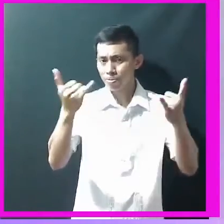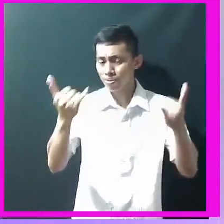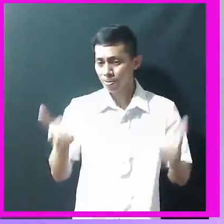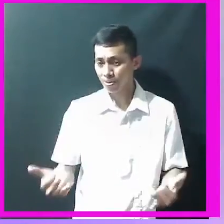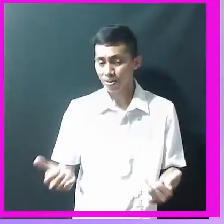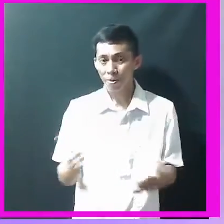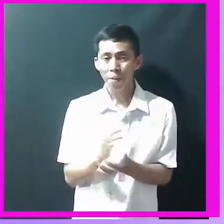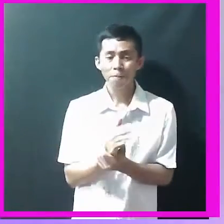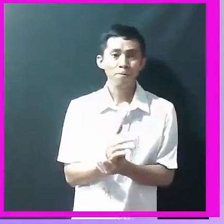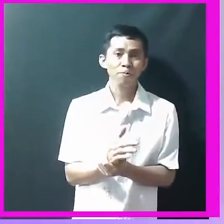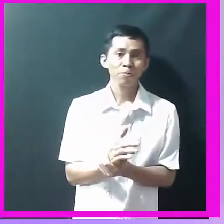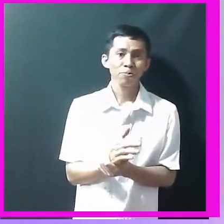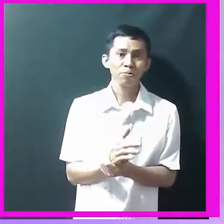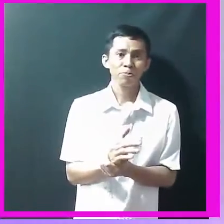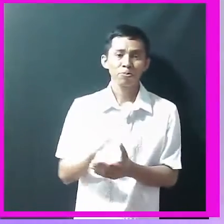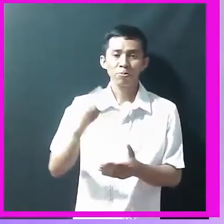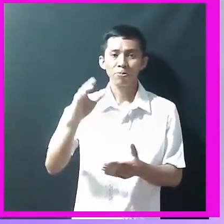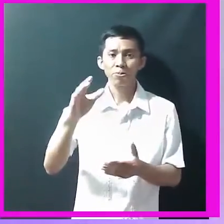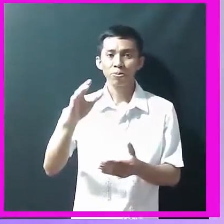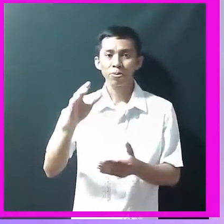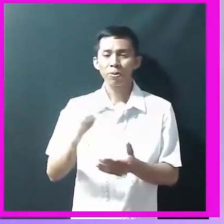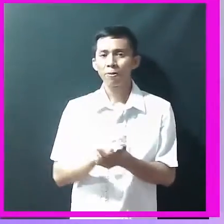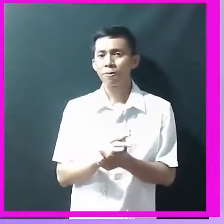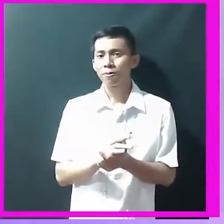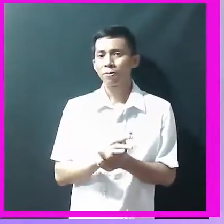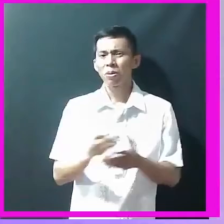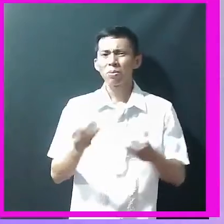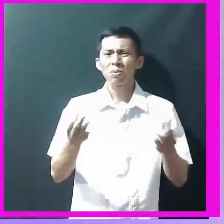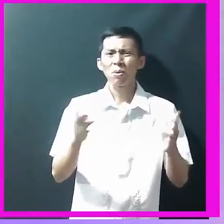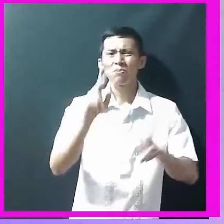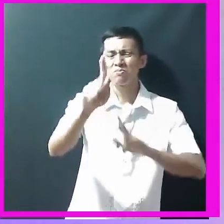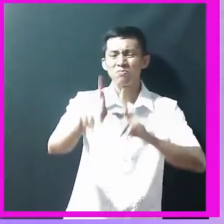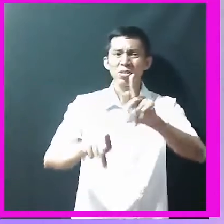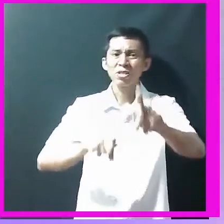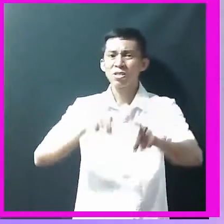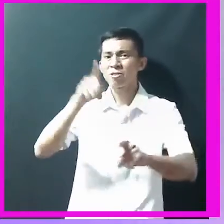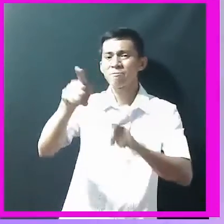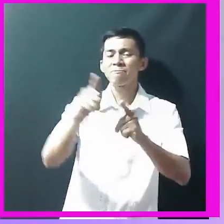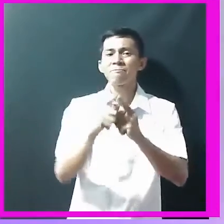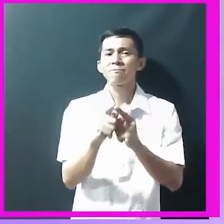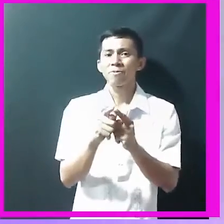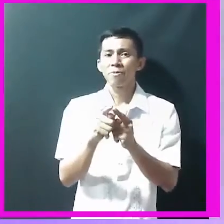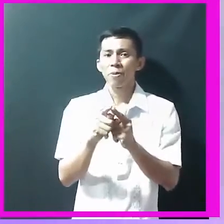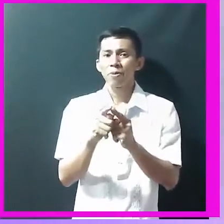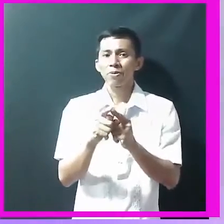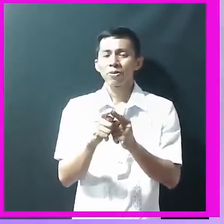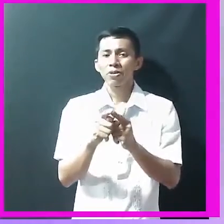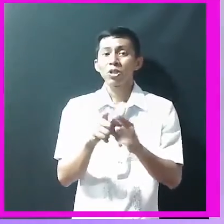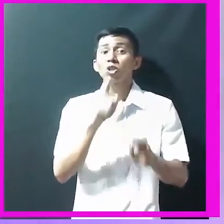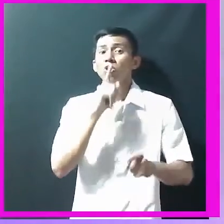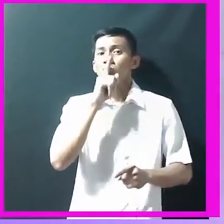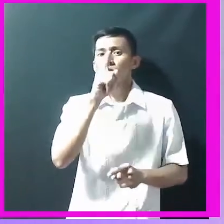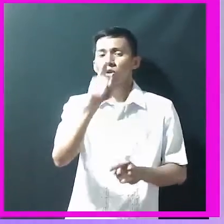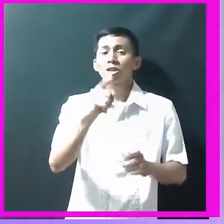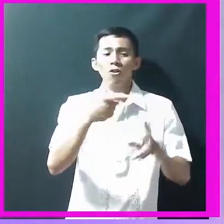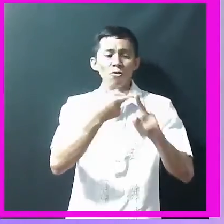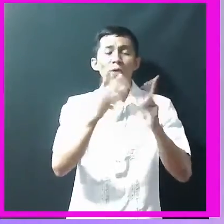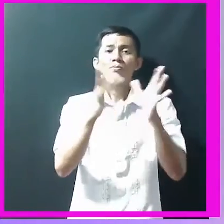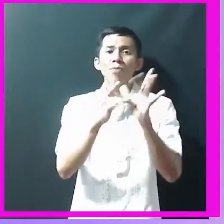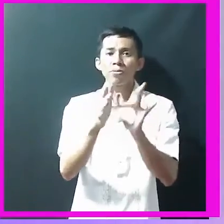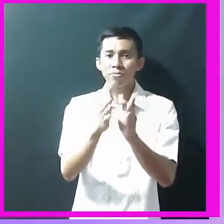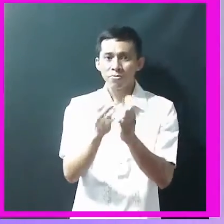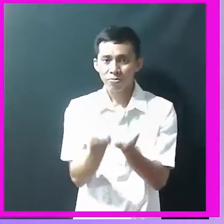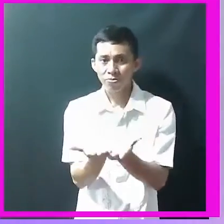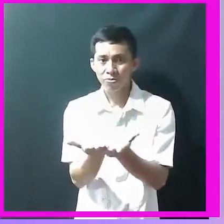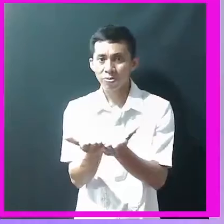will transcend cultures, generations, and empires. Truth is biblical.